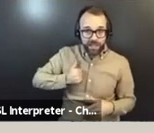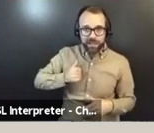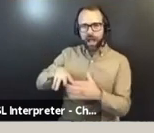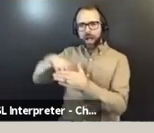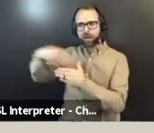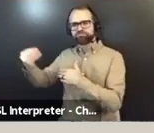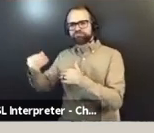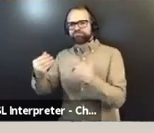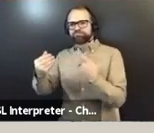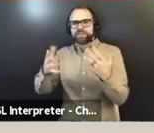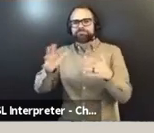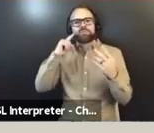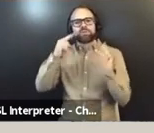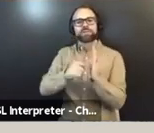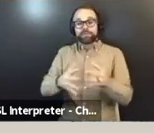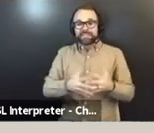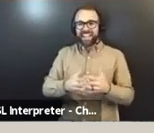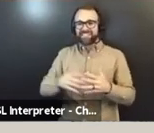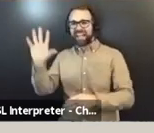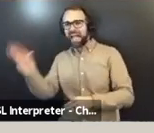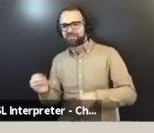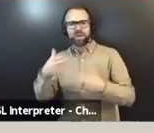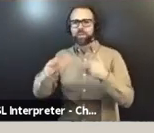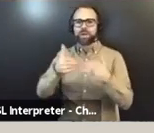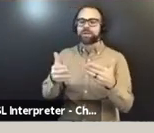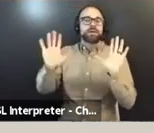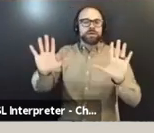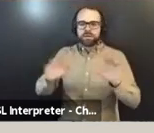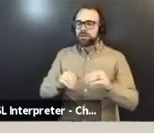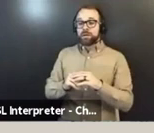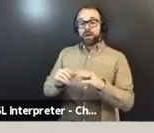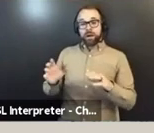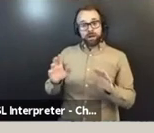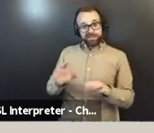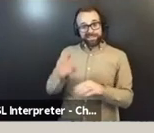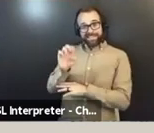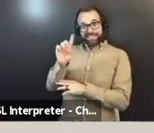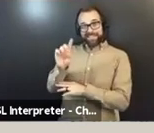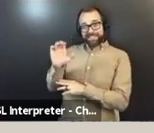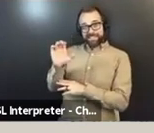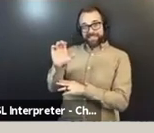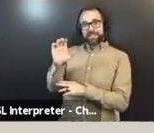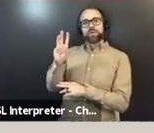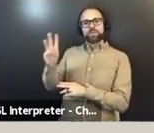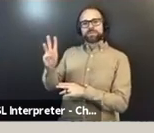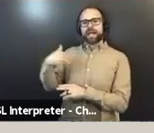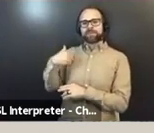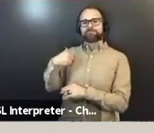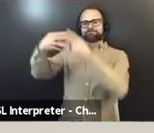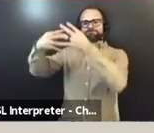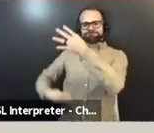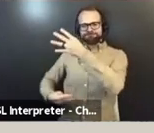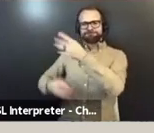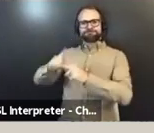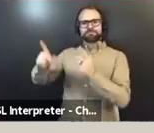in the States, Africa, it doesn't matter where it is, I encourage you to look on the EDC site. They have a variety of funding programs